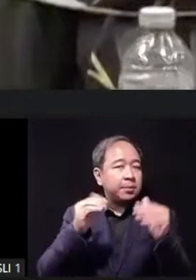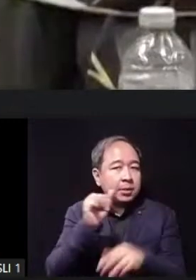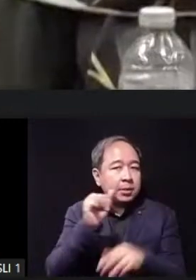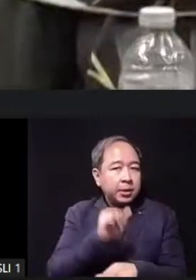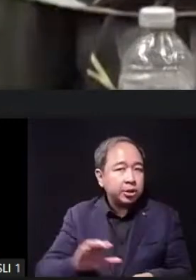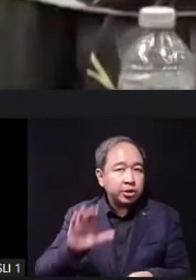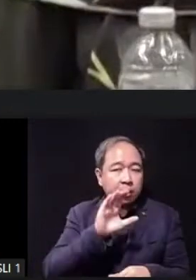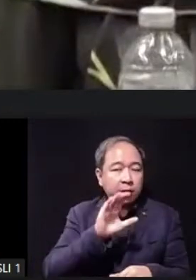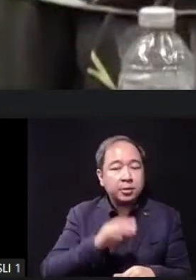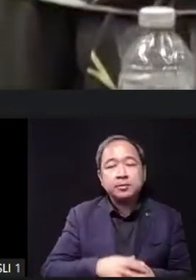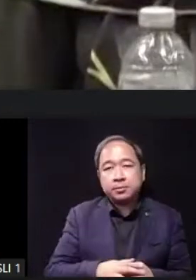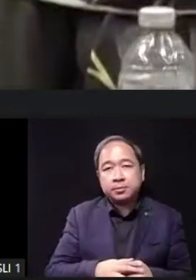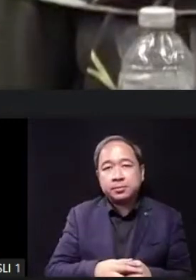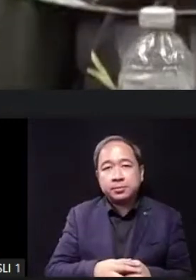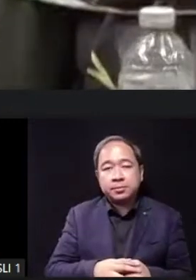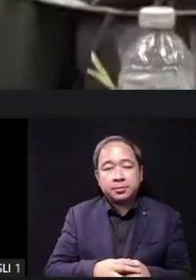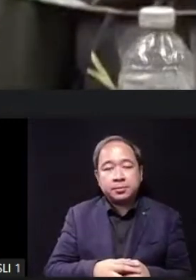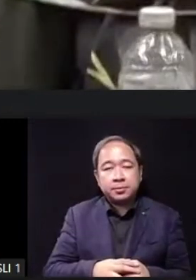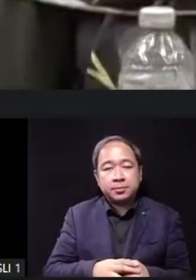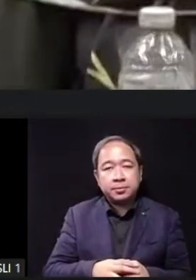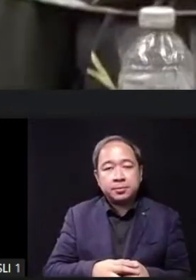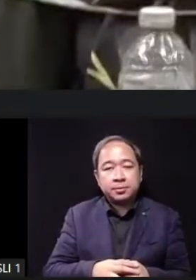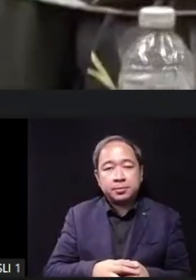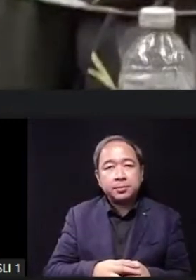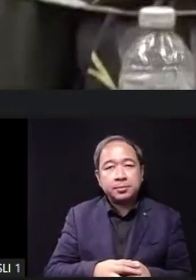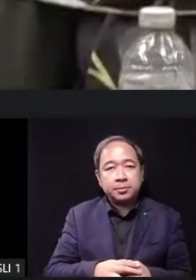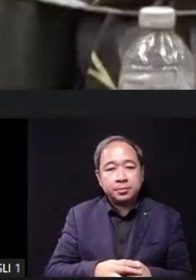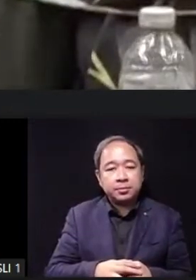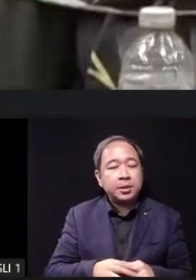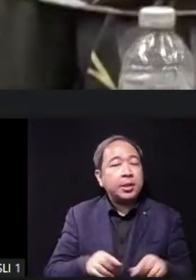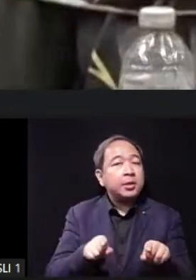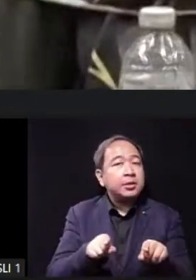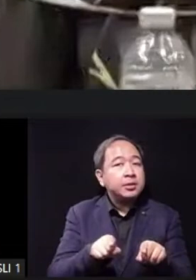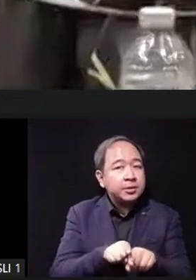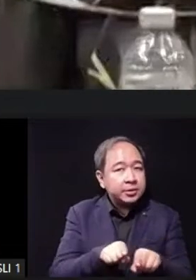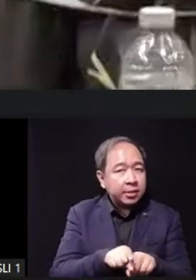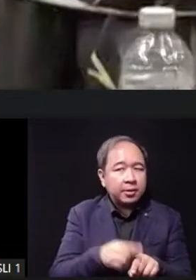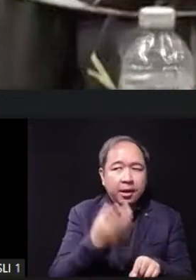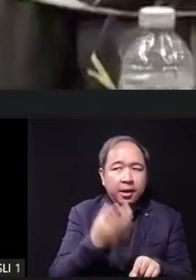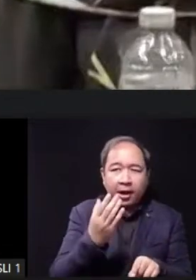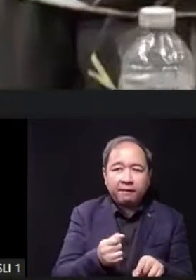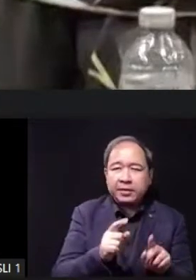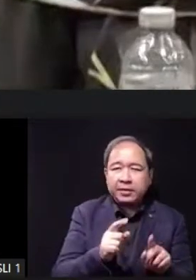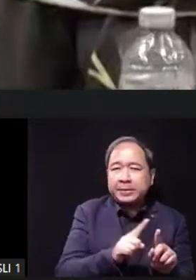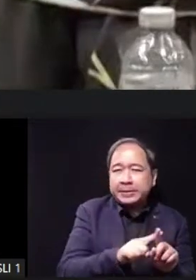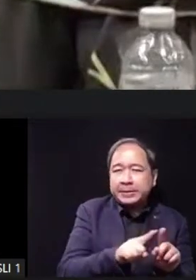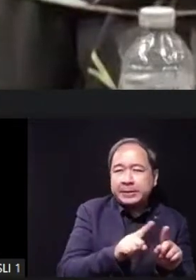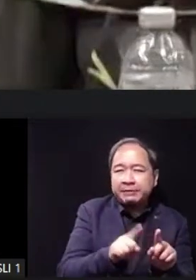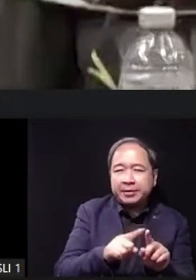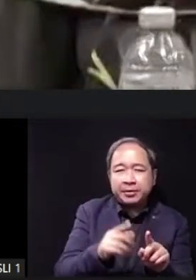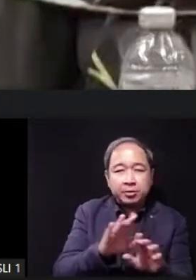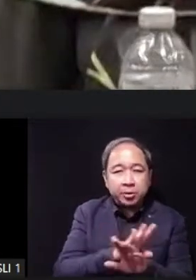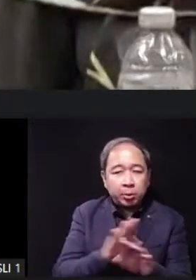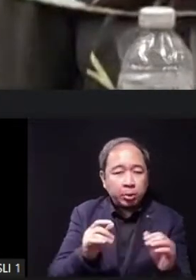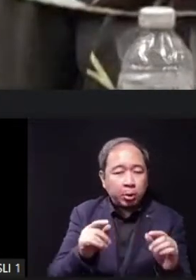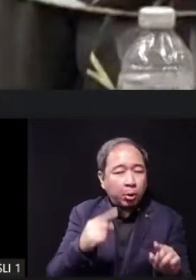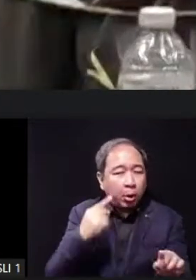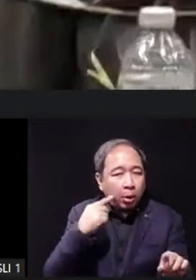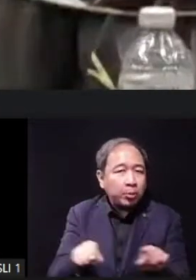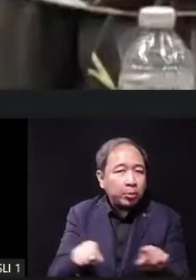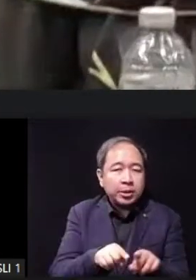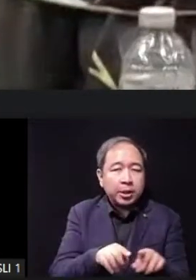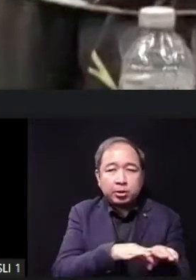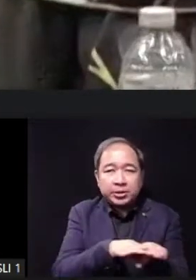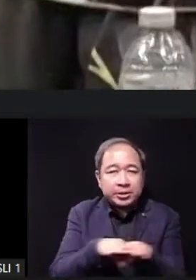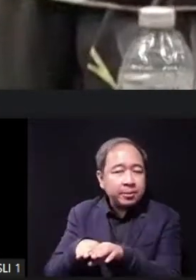and the Pacific. At the same time, Madam Chair, certain controversial and non-consensus terms and languages in